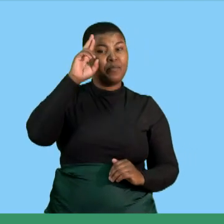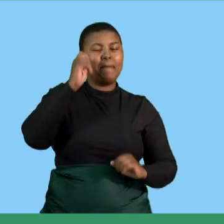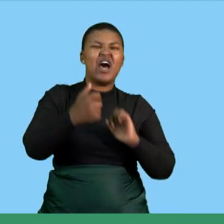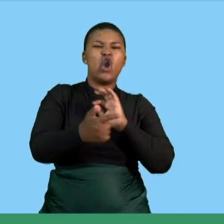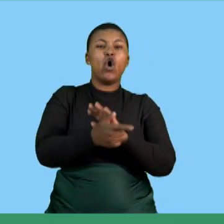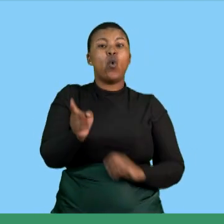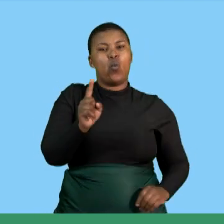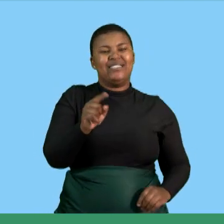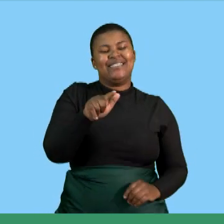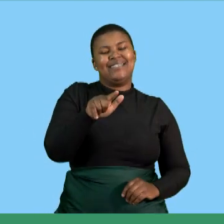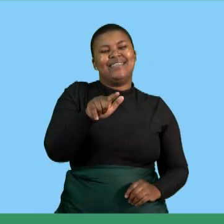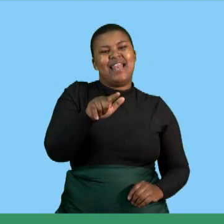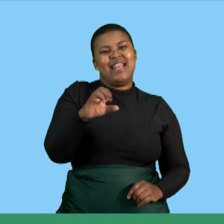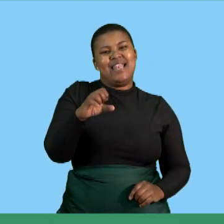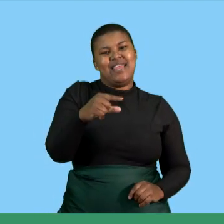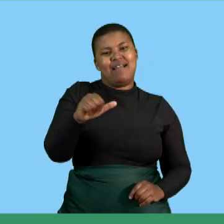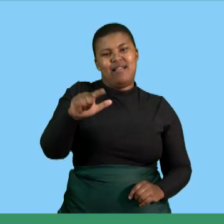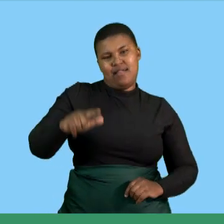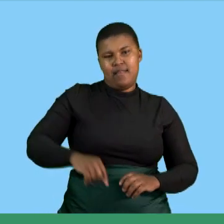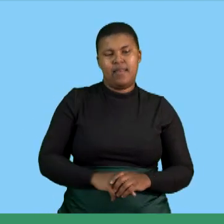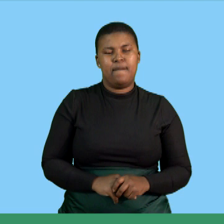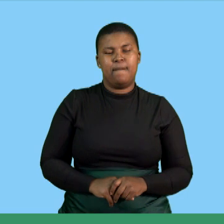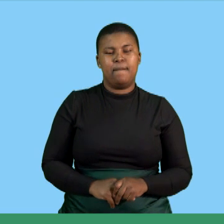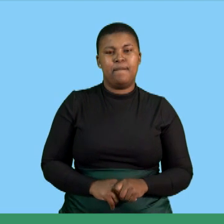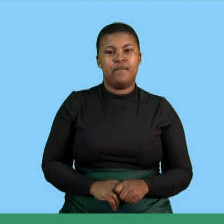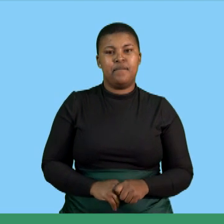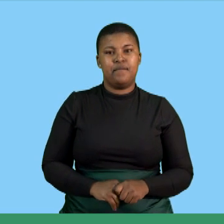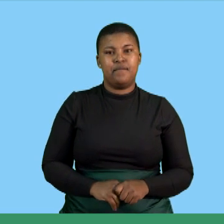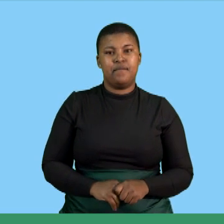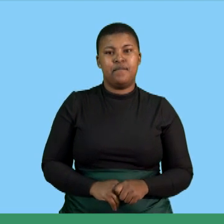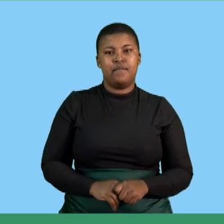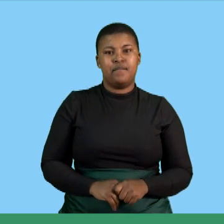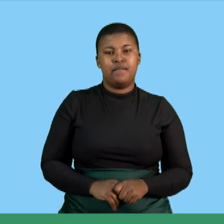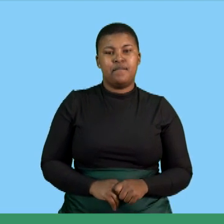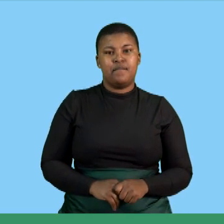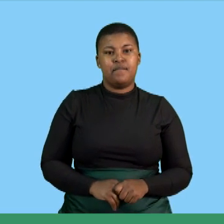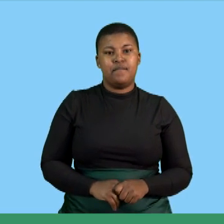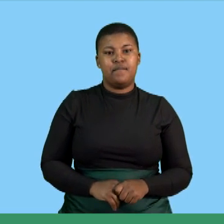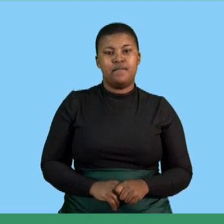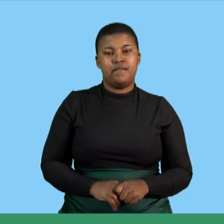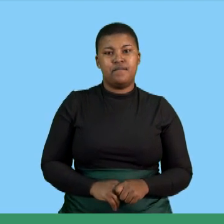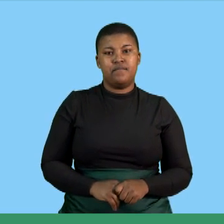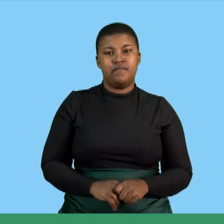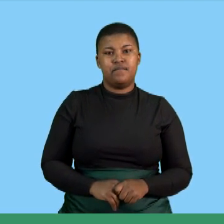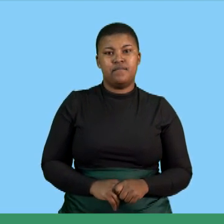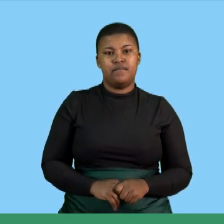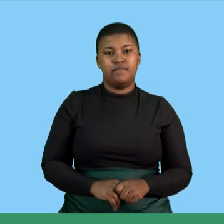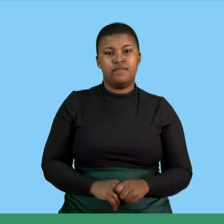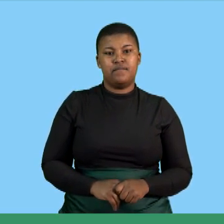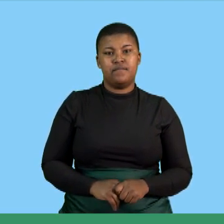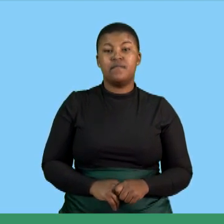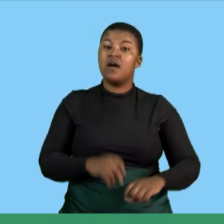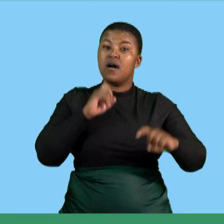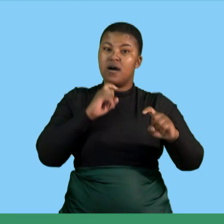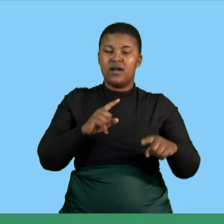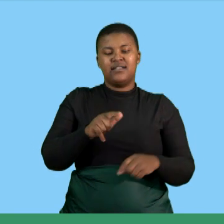remember, laws is usually our legal environment. So our answer then here will be